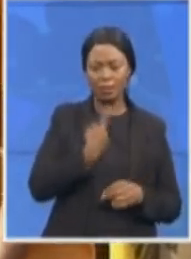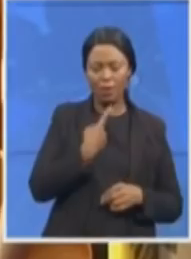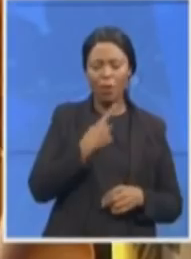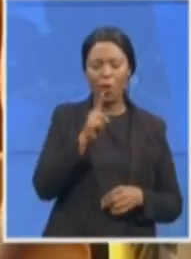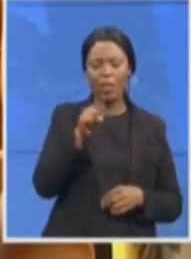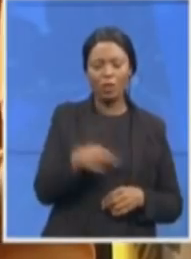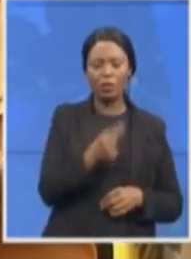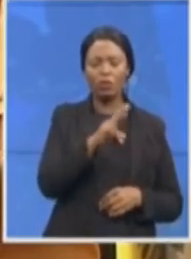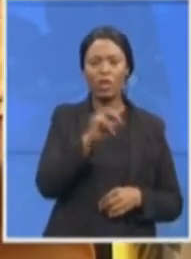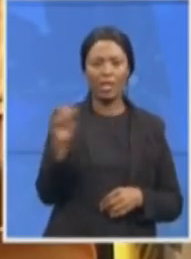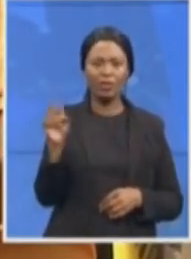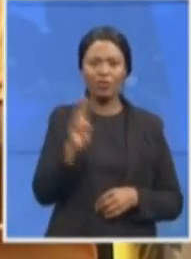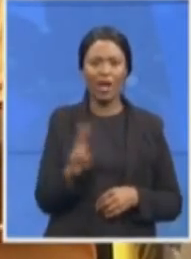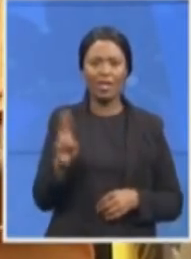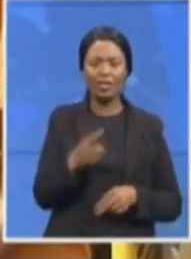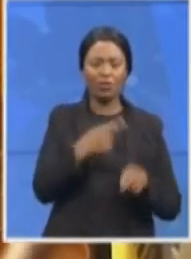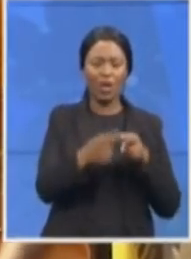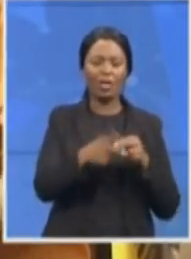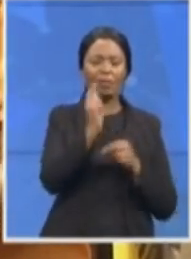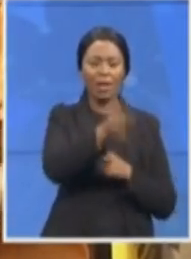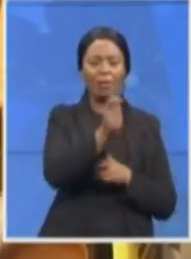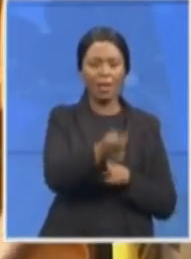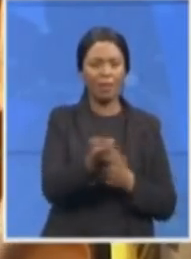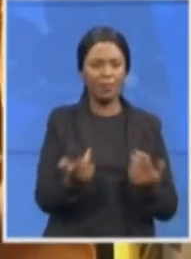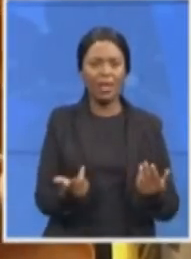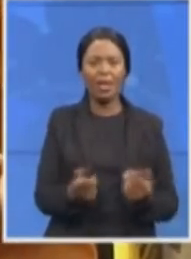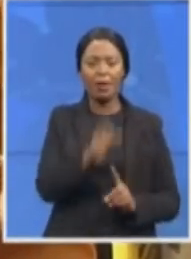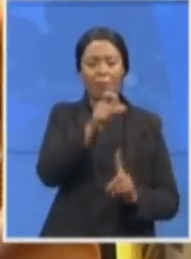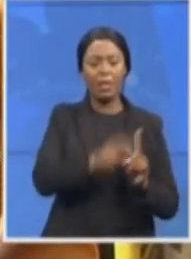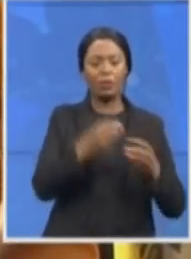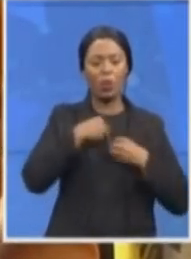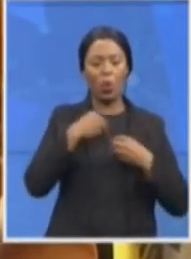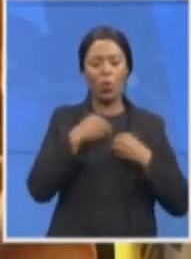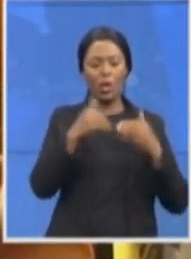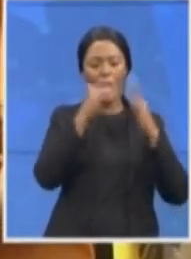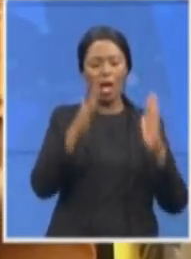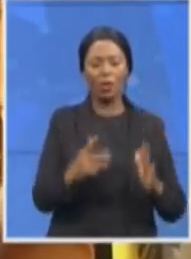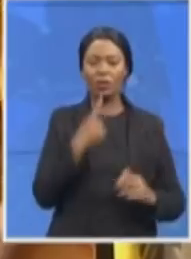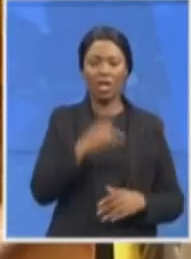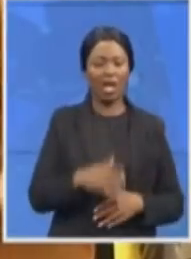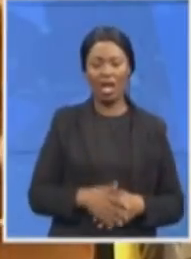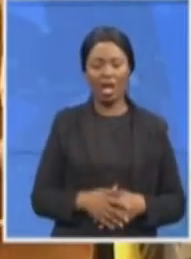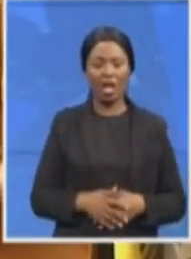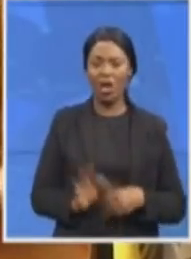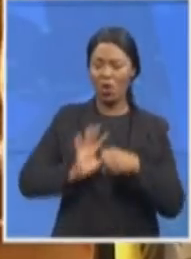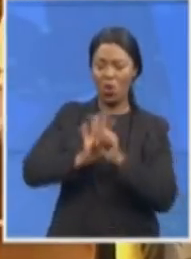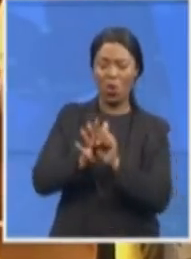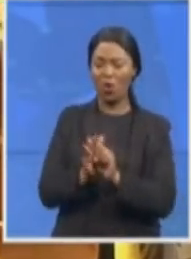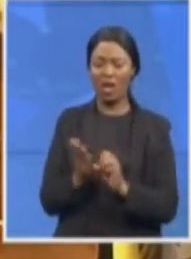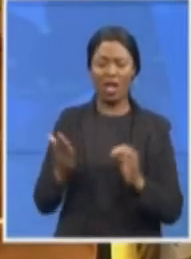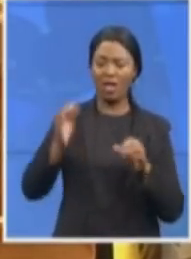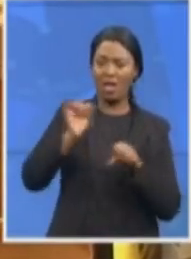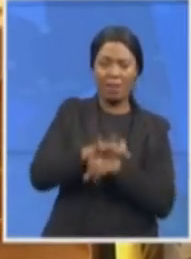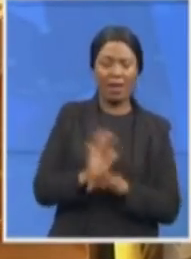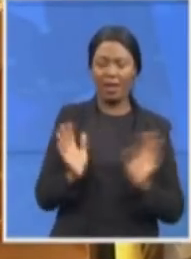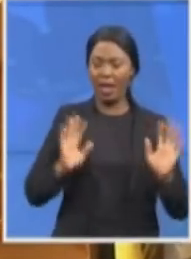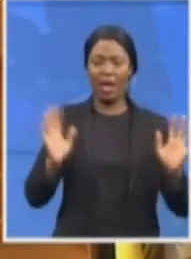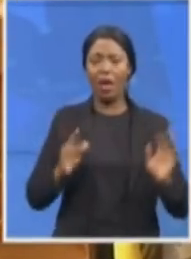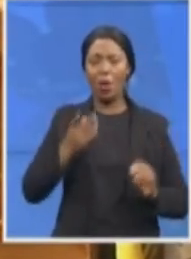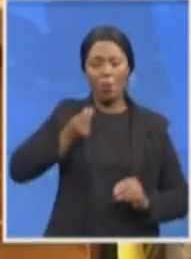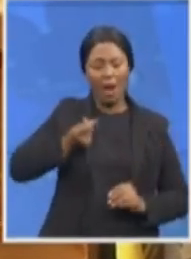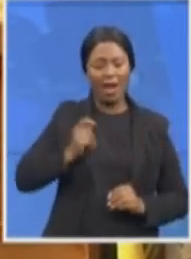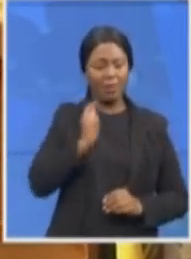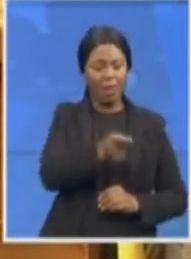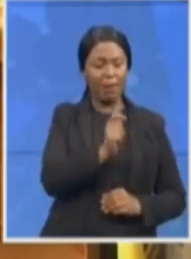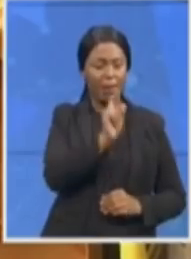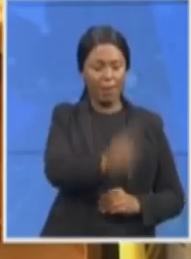landlord said, okay, that she doesn't care about the COVID. The thing that she wants man. So it's whereby we started allocating this place. This place